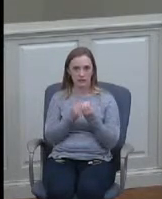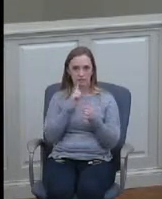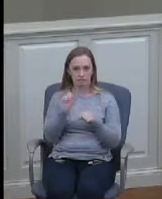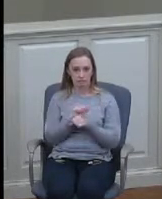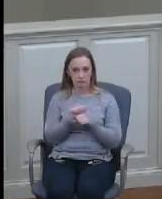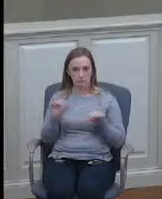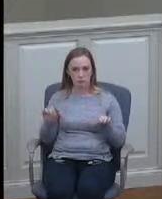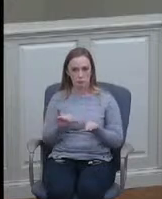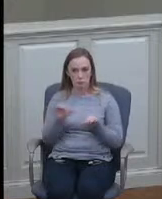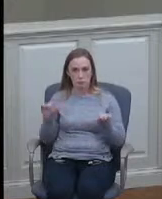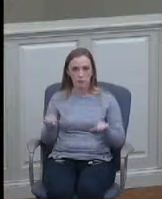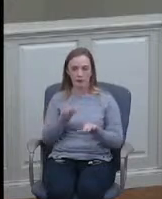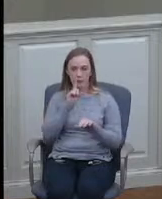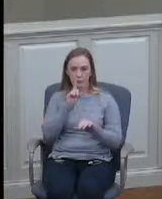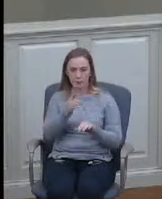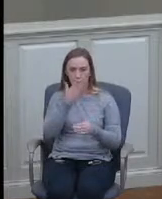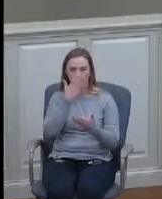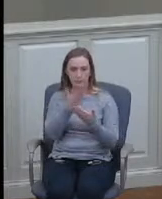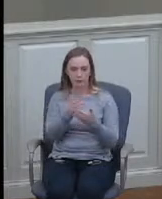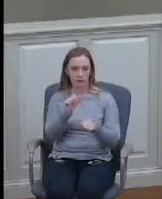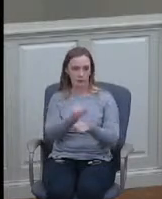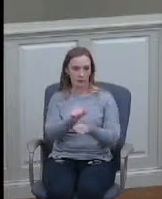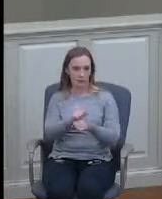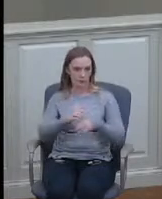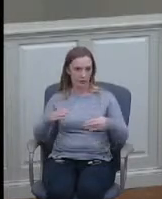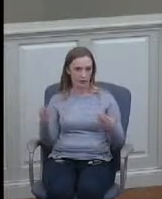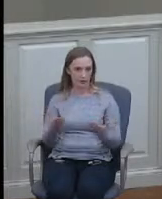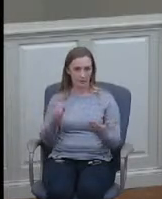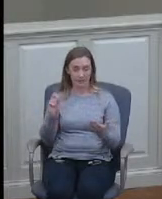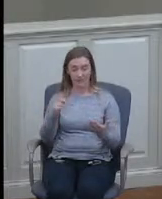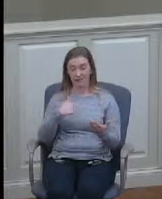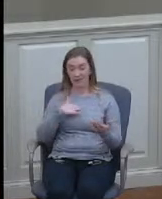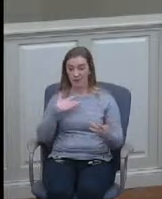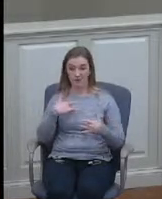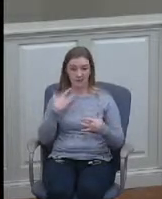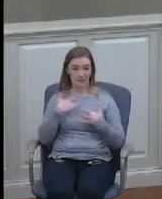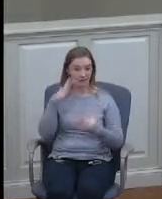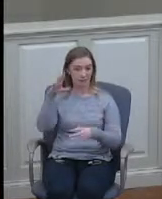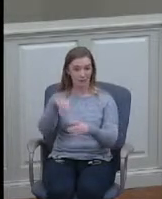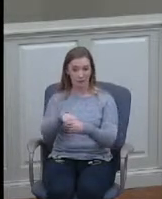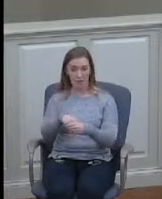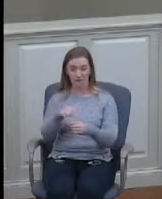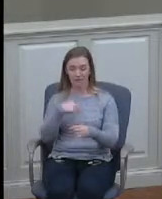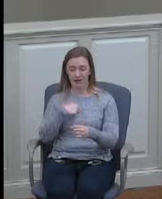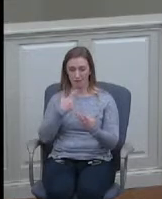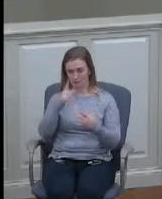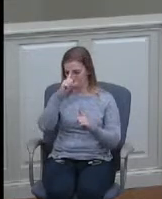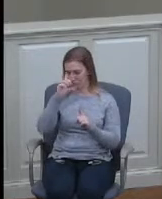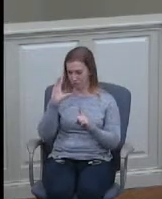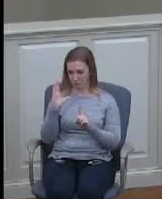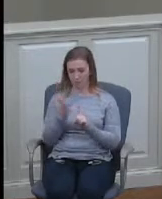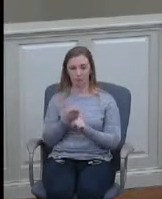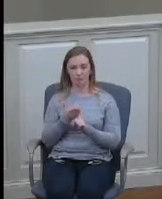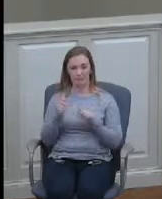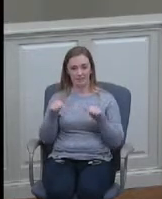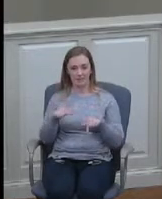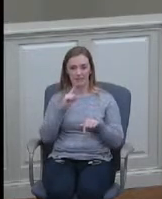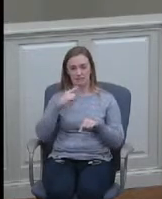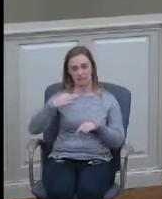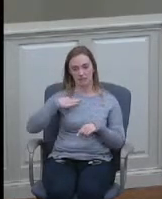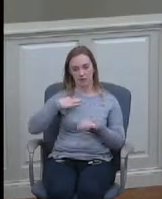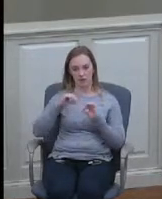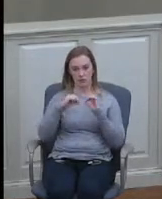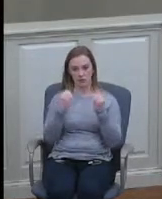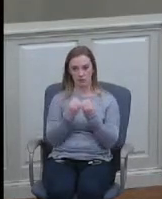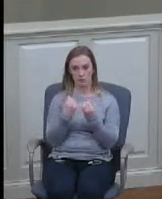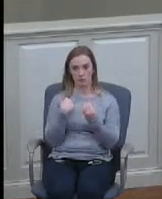some really good work in Danville, and I'm excited to be on board. I'm convinced that this is the volunteer organization. We don't